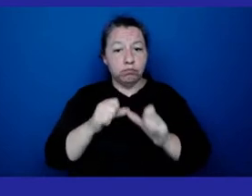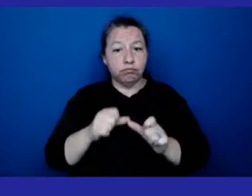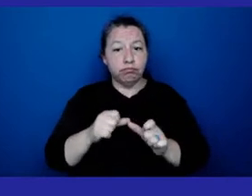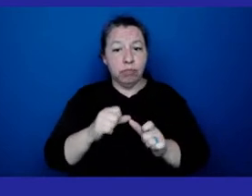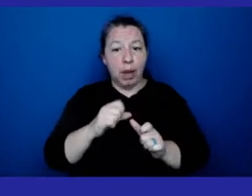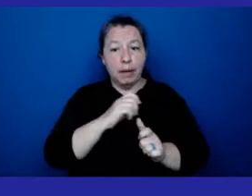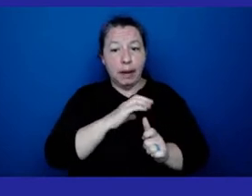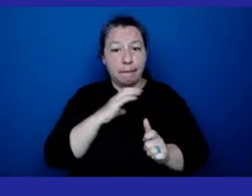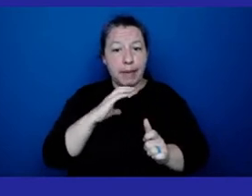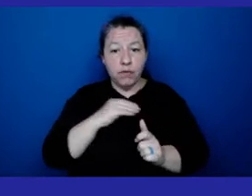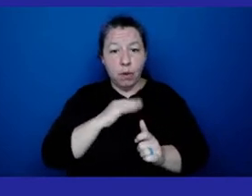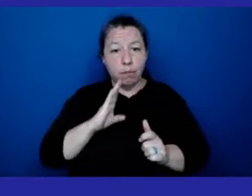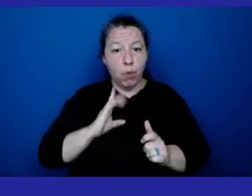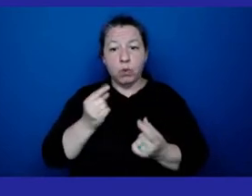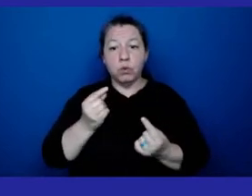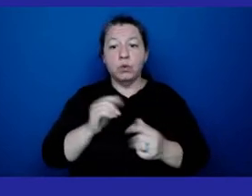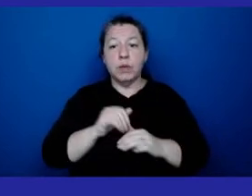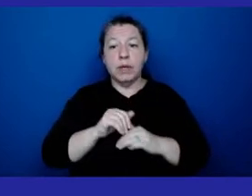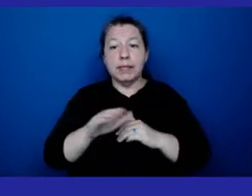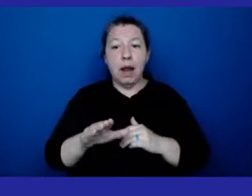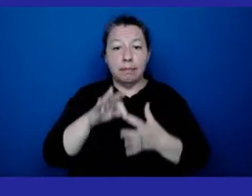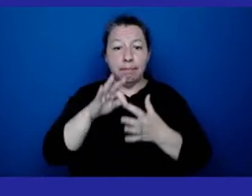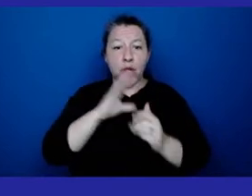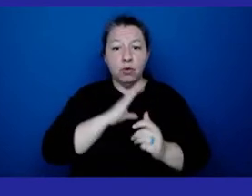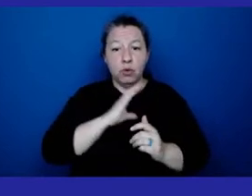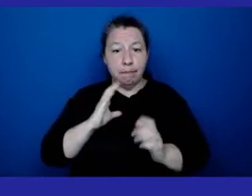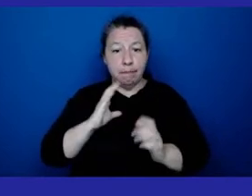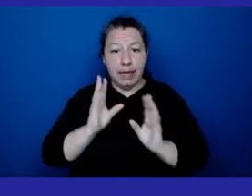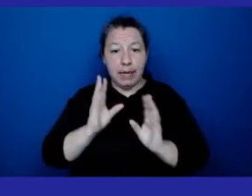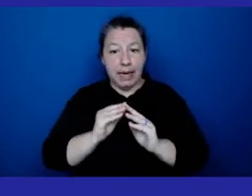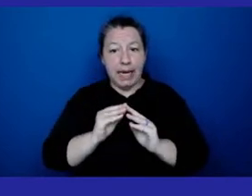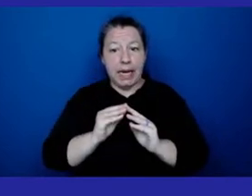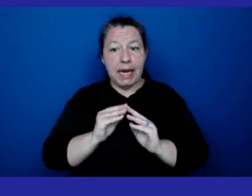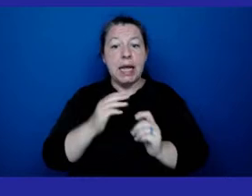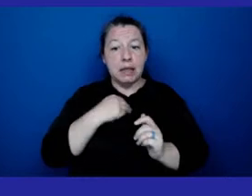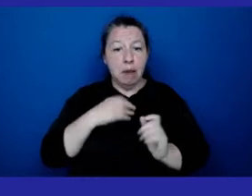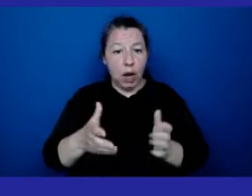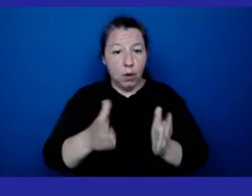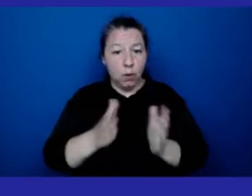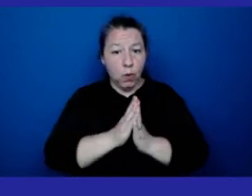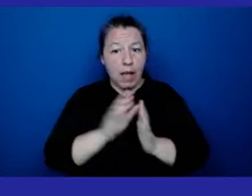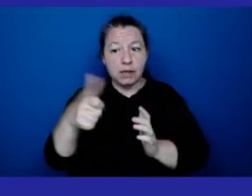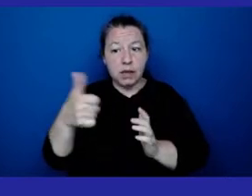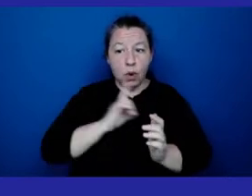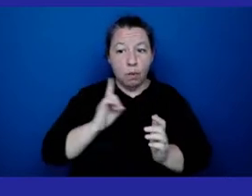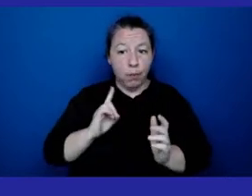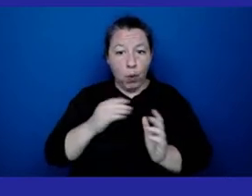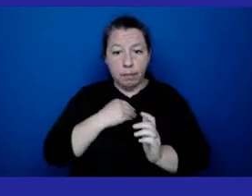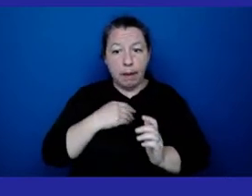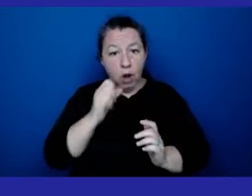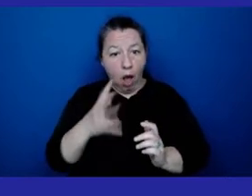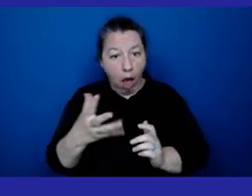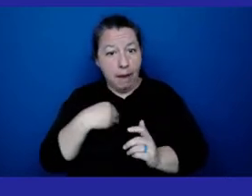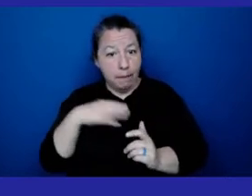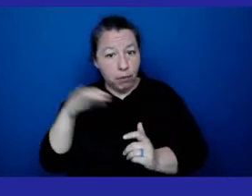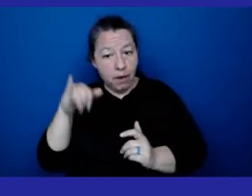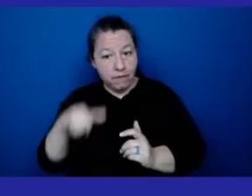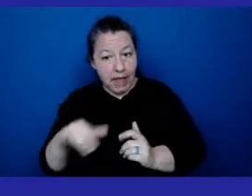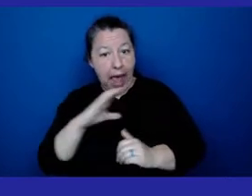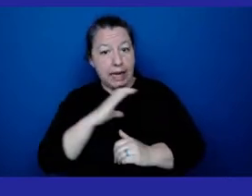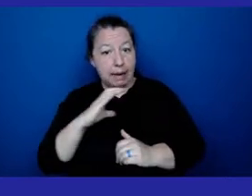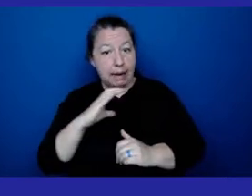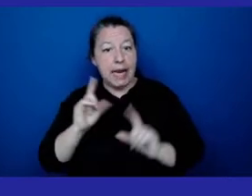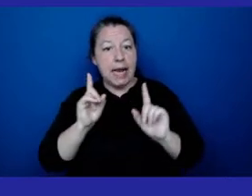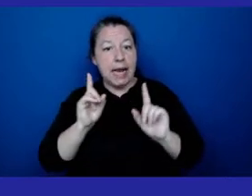scheduled committee meeting, the member may ask the chair of the board to request that another board member, not a member of that committee, attend the scheduled meeting